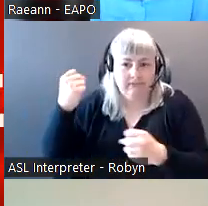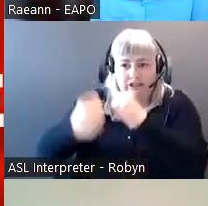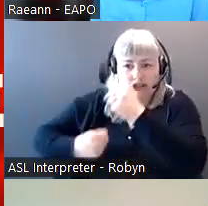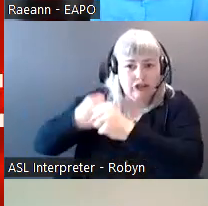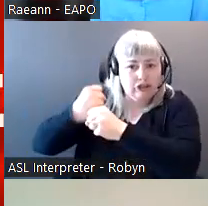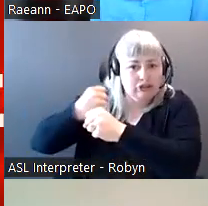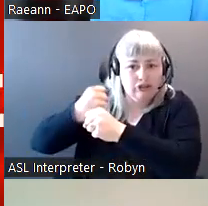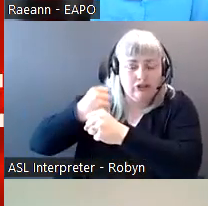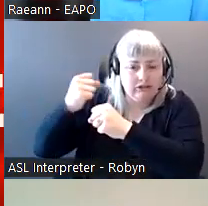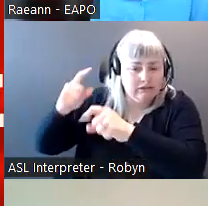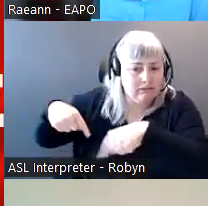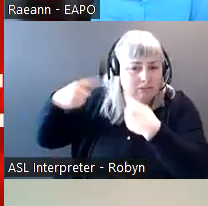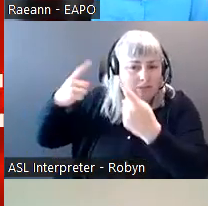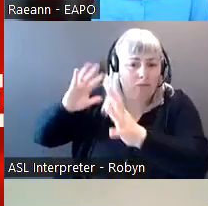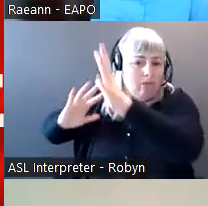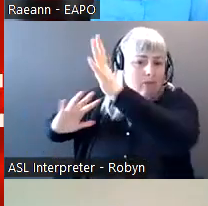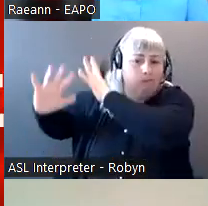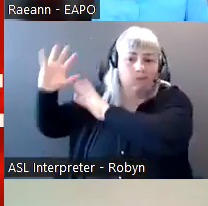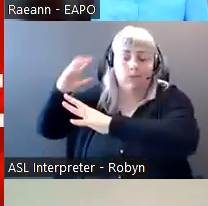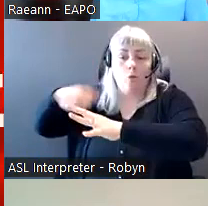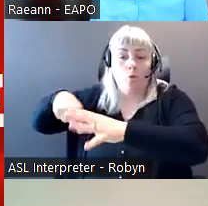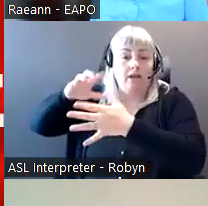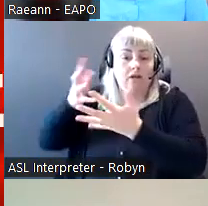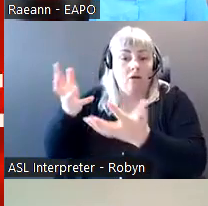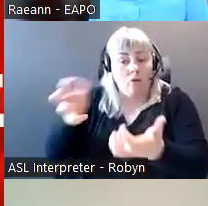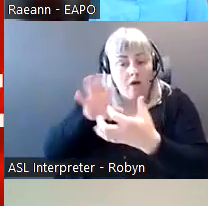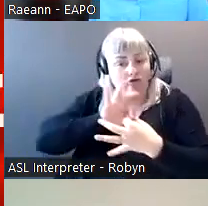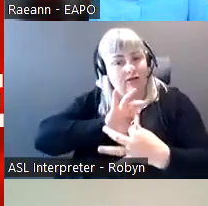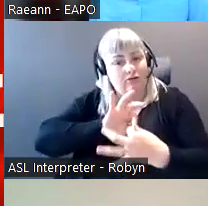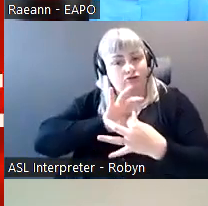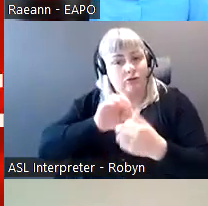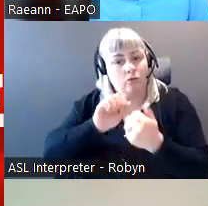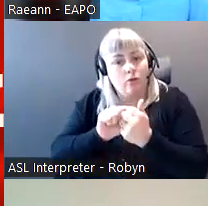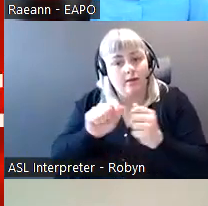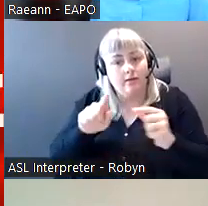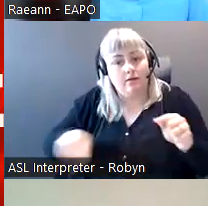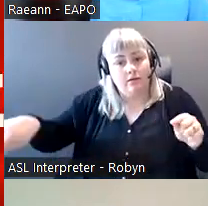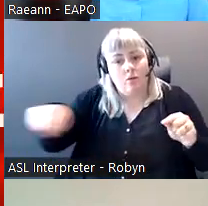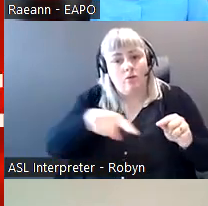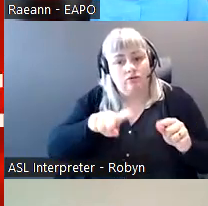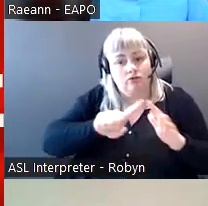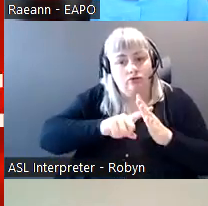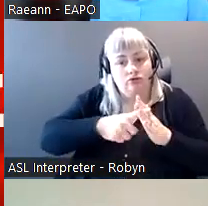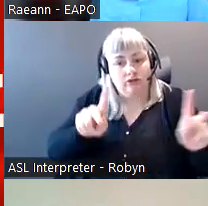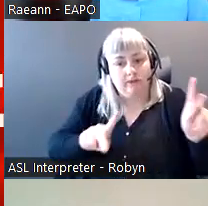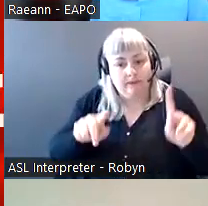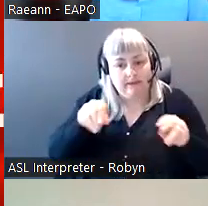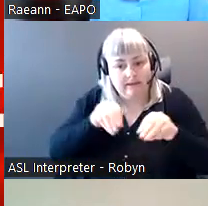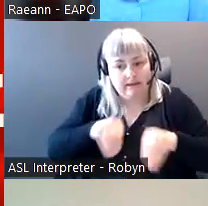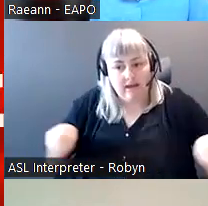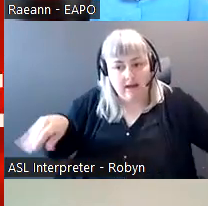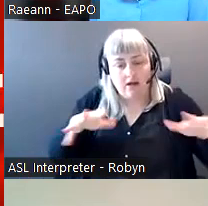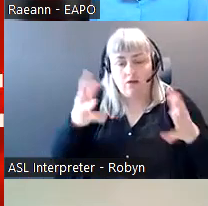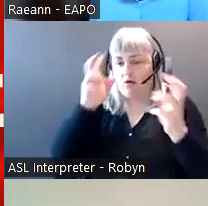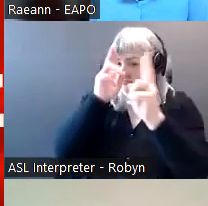new relationship with the original peoples of this land, one that is based in honor and